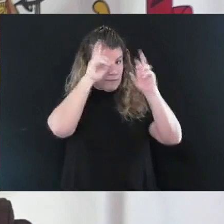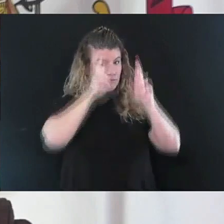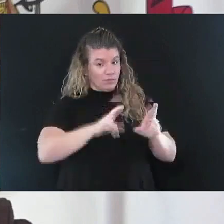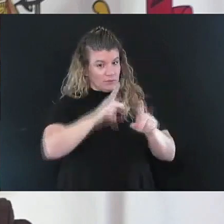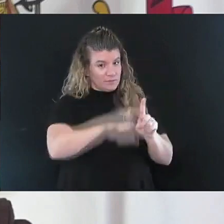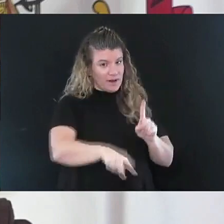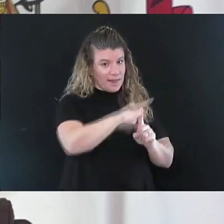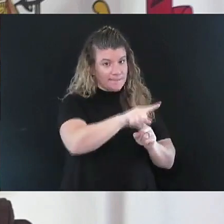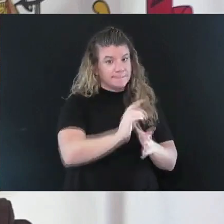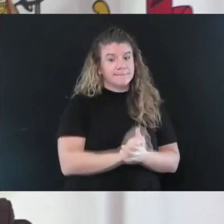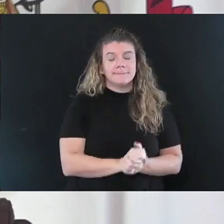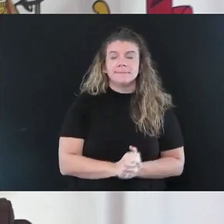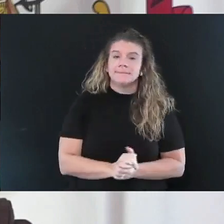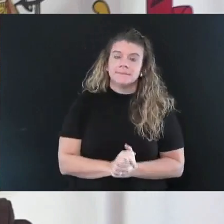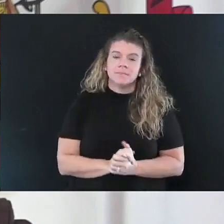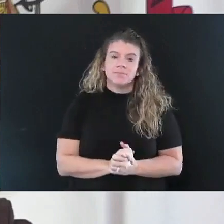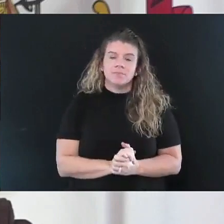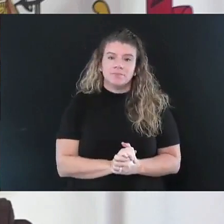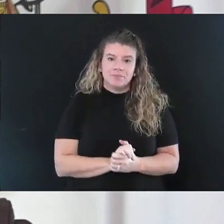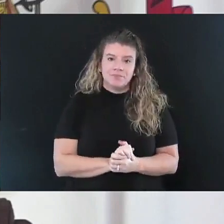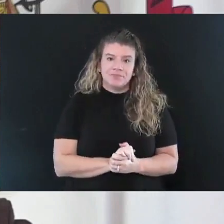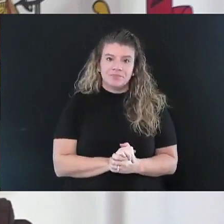reside.